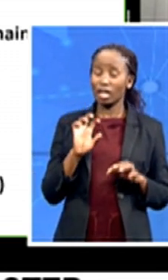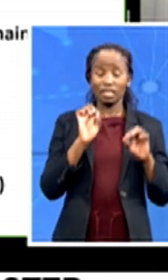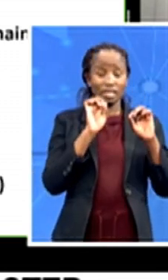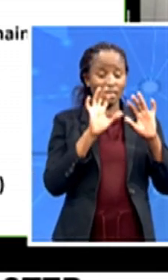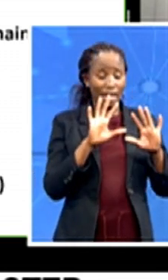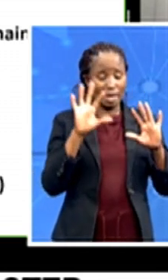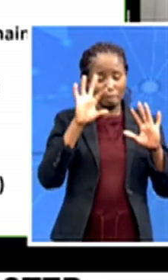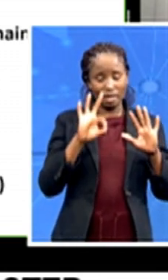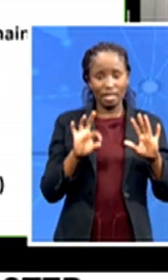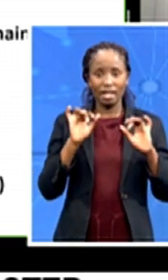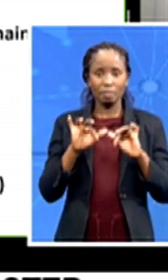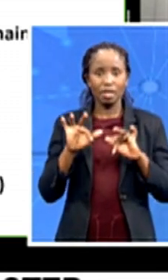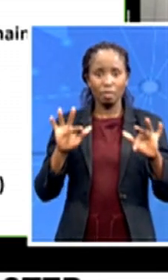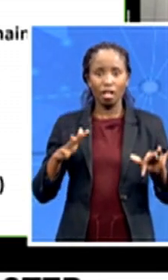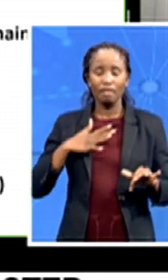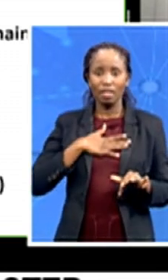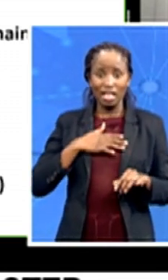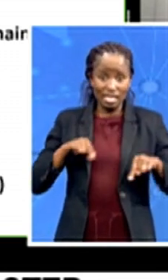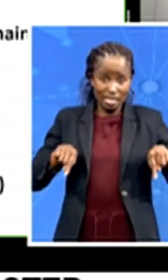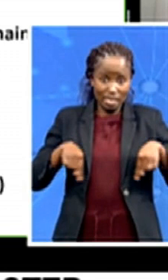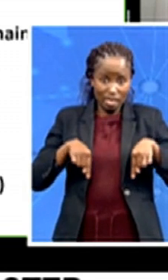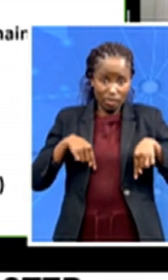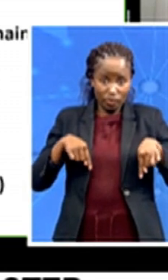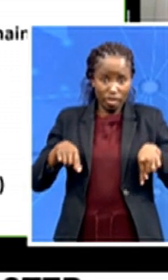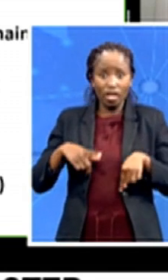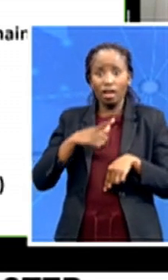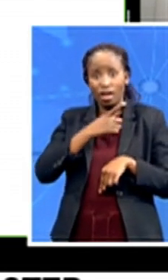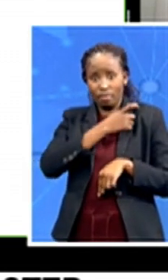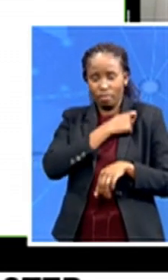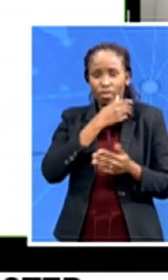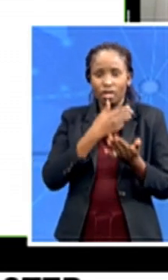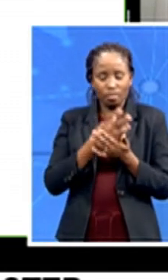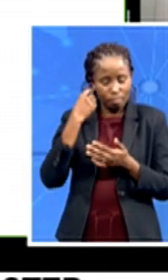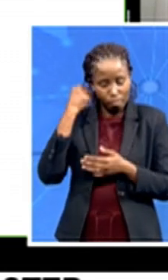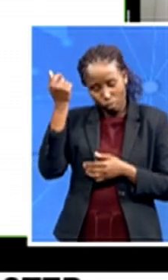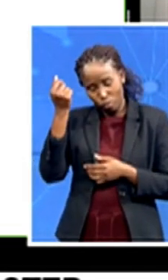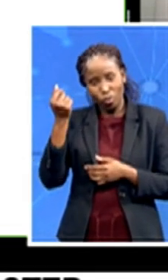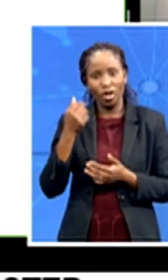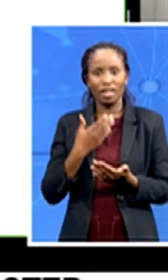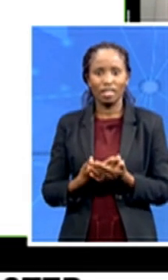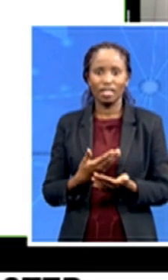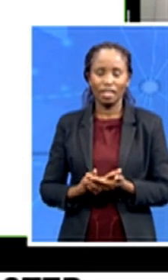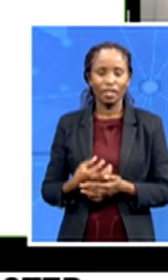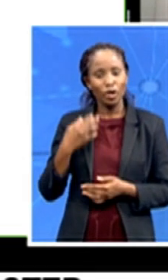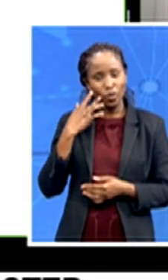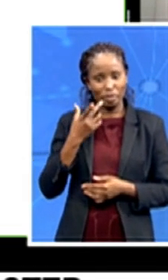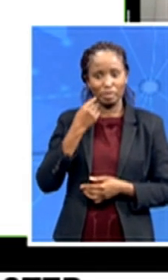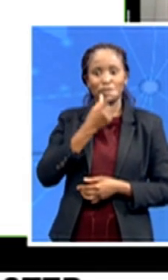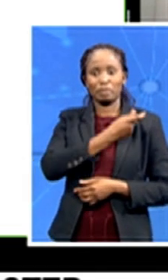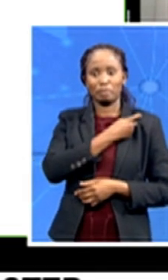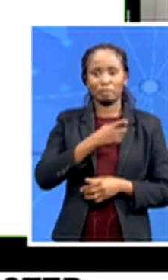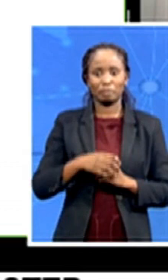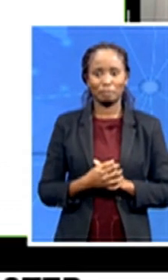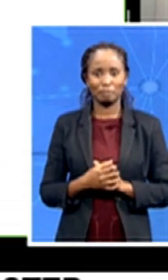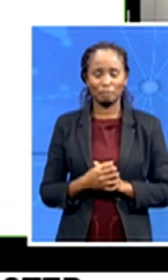and injections, so they might faint when they do receive their vaccine. Then to continue with that,